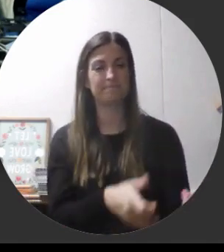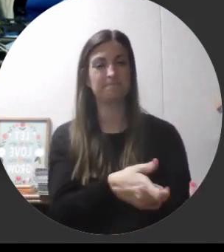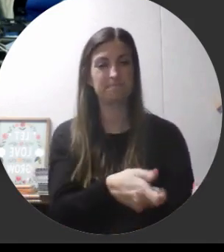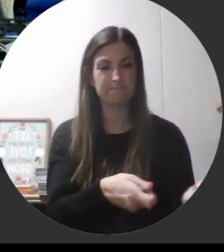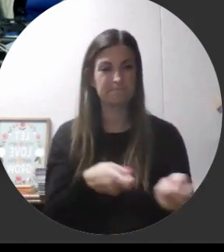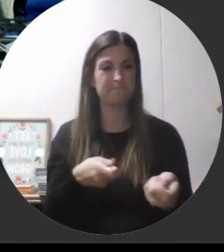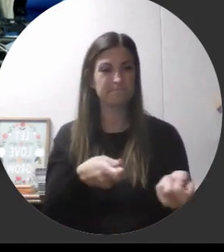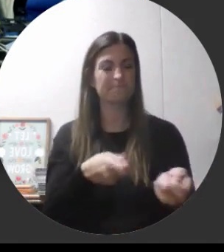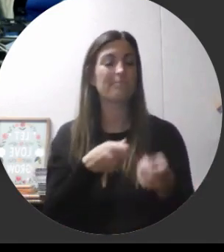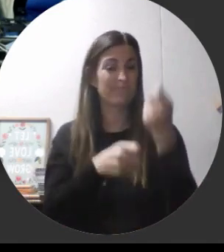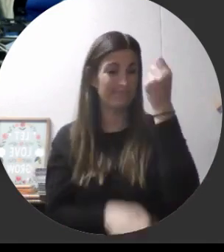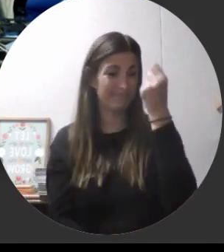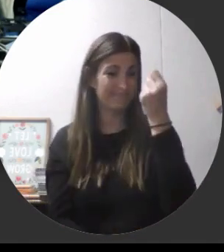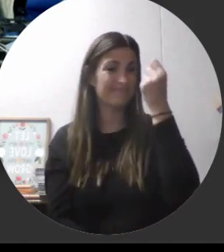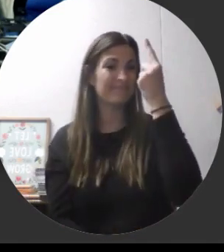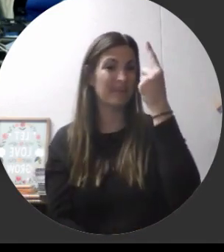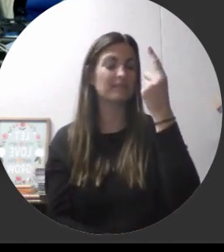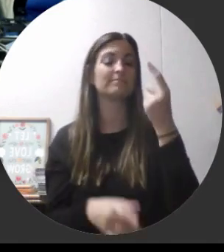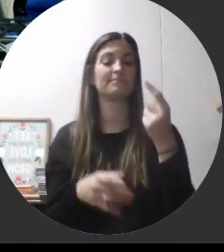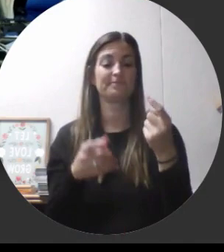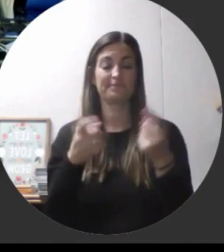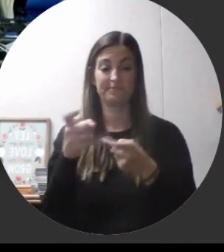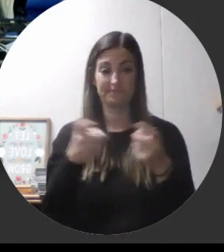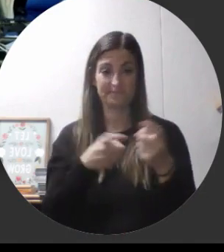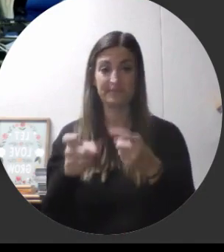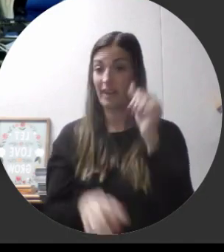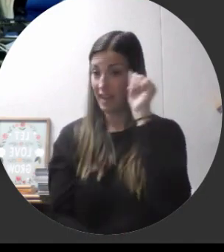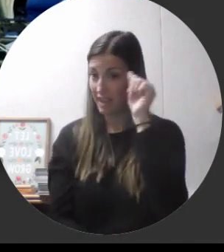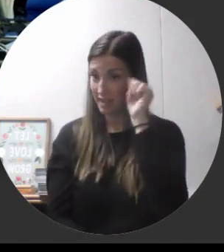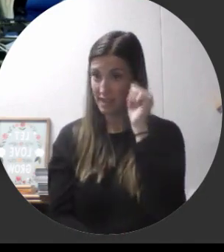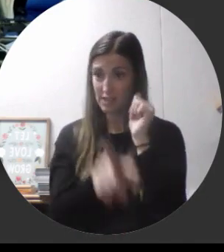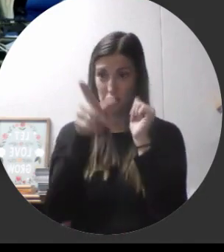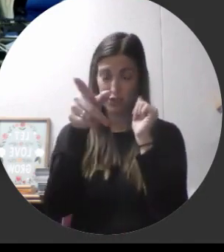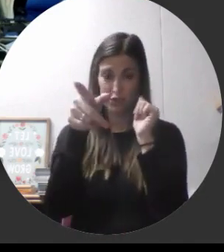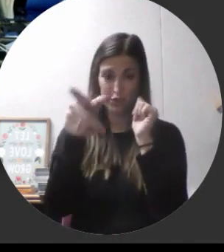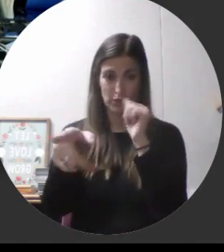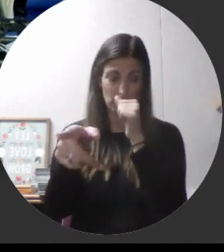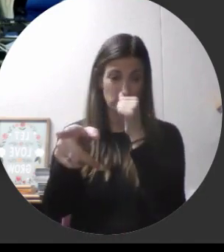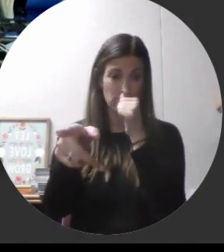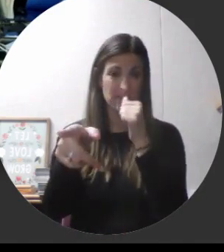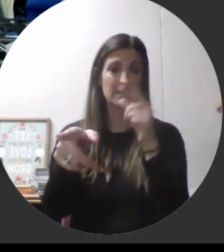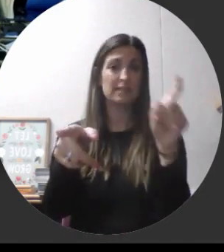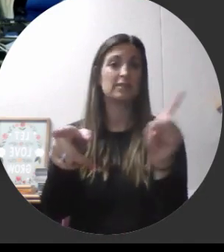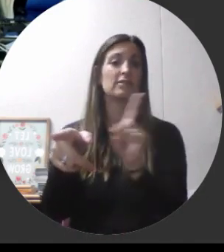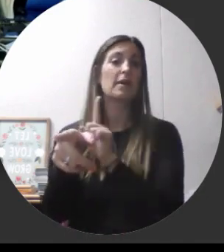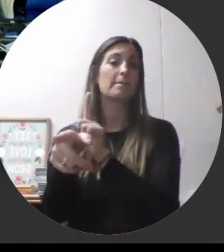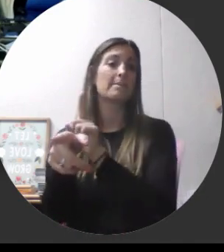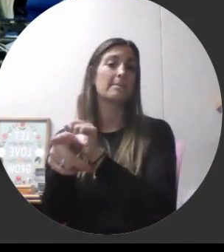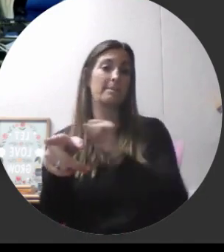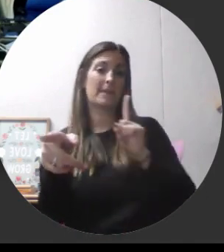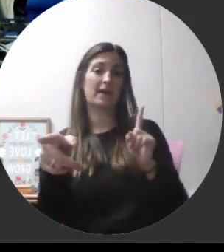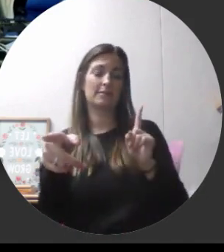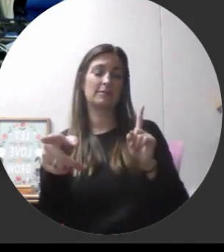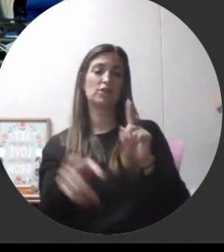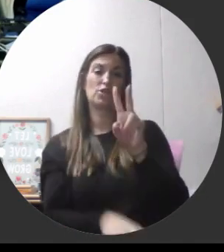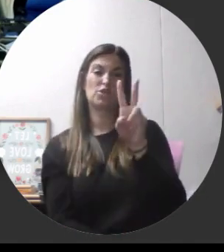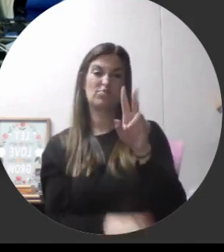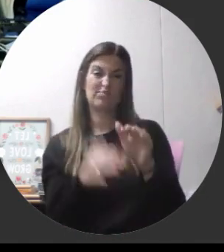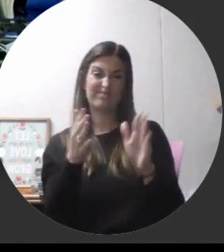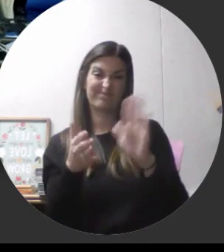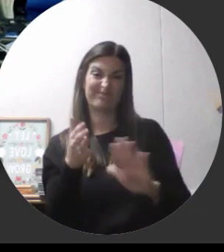well understood, and now he took charge. "Angus," he said, "take station abaft me. I reckon this fellow weighs close to 200